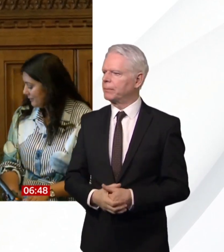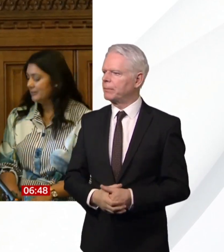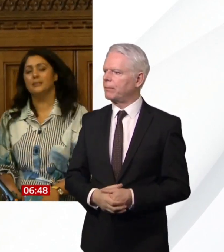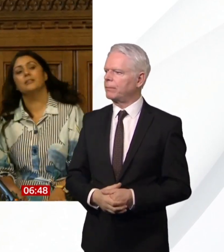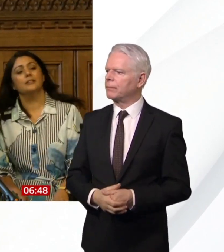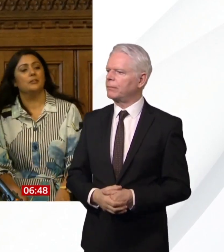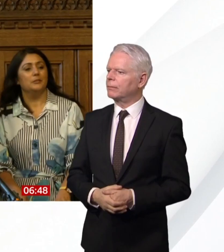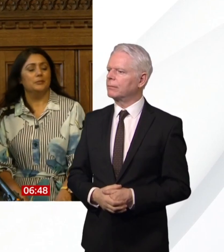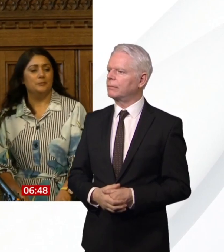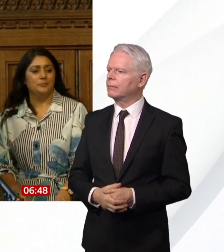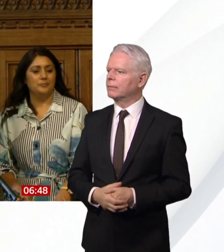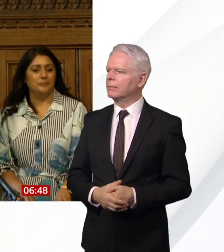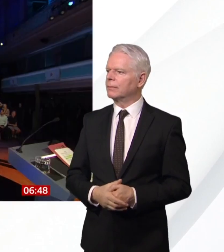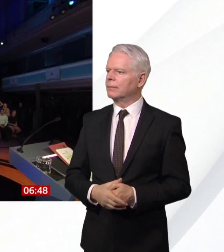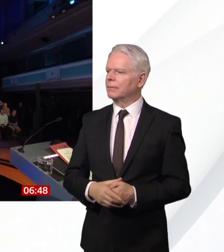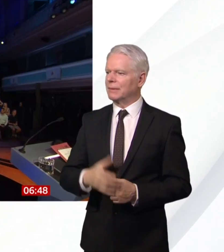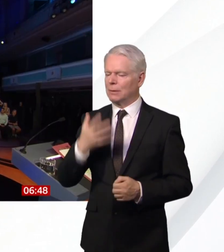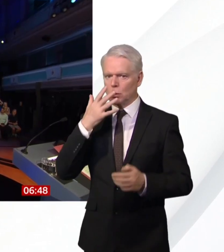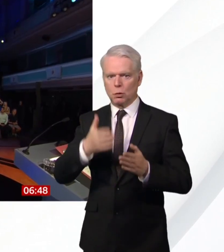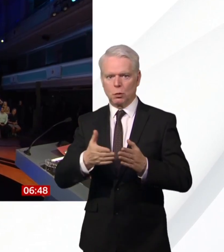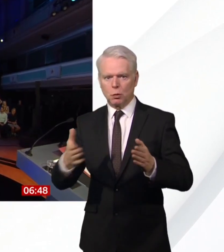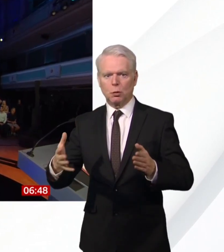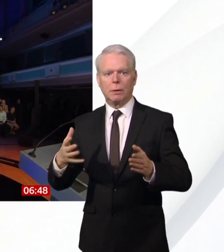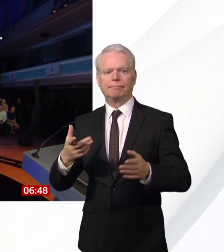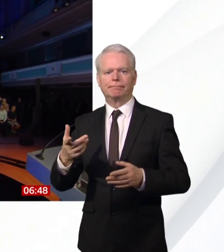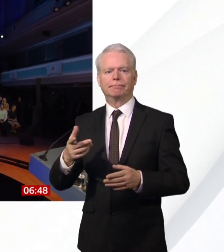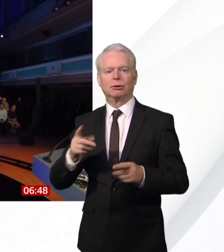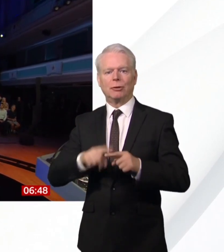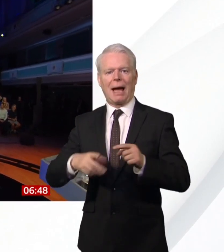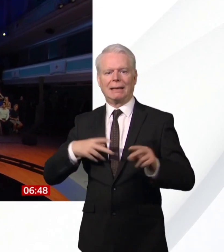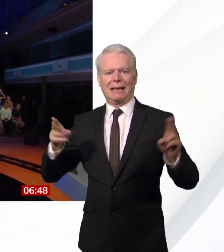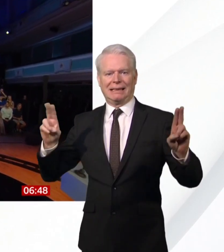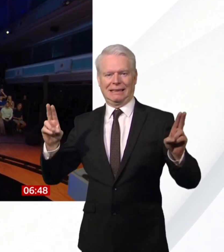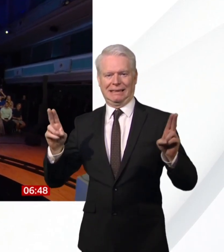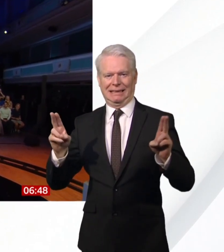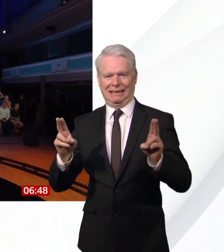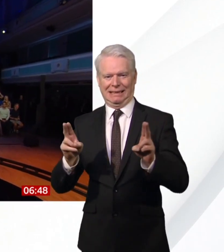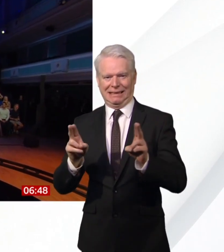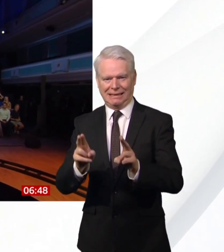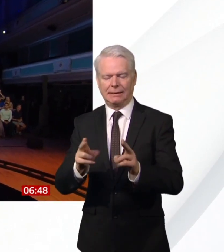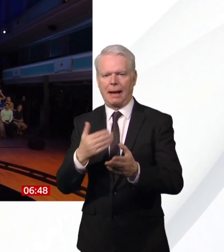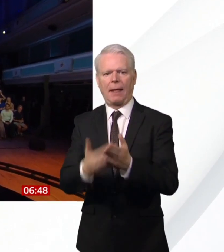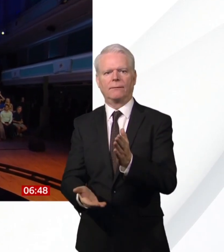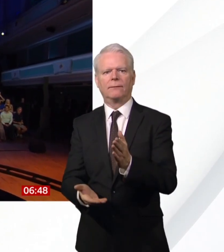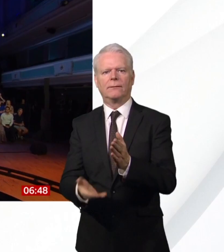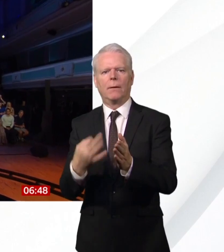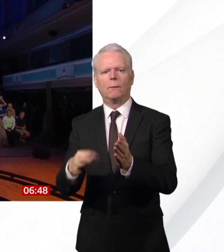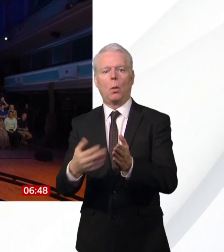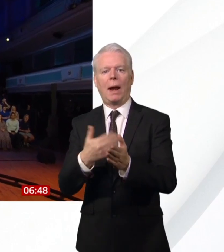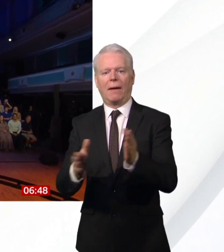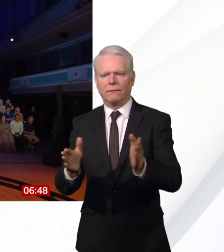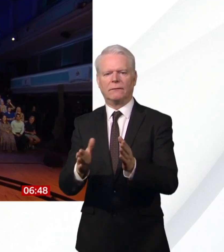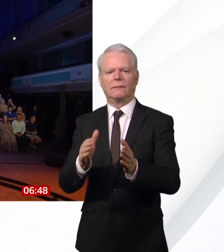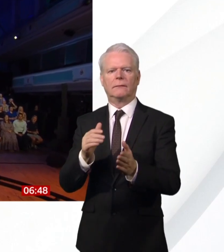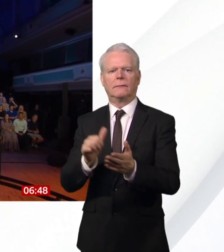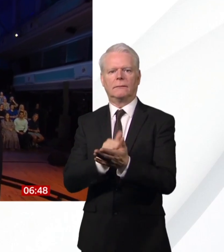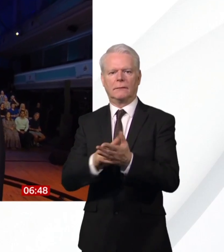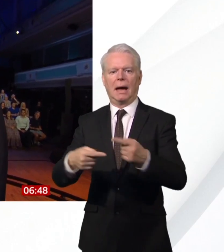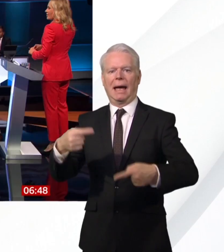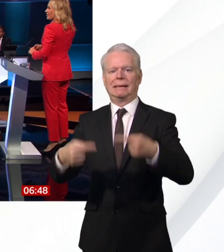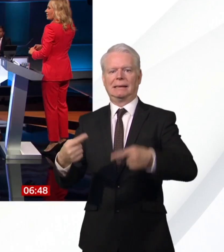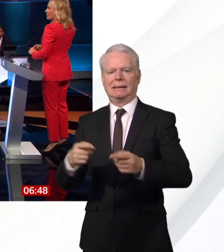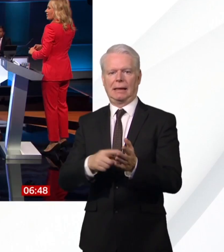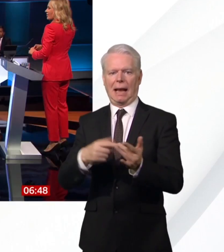rounds of voting until there were just 2. Who will be our next Prime Minister? Liz Truss or Rishi